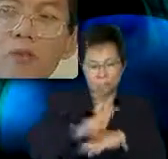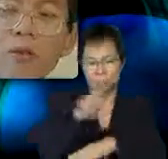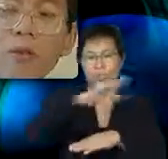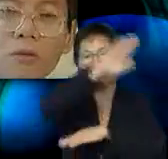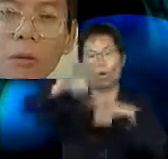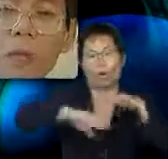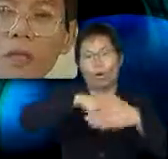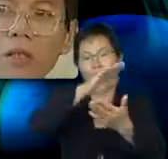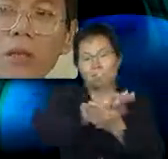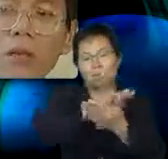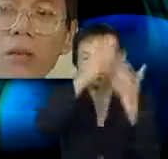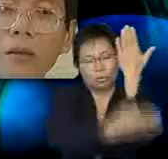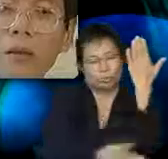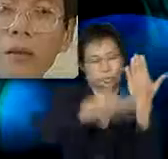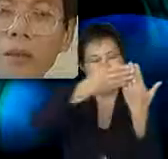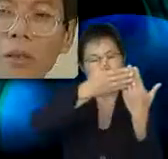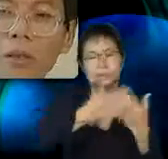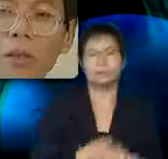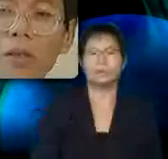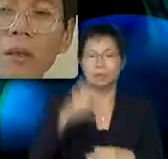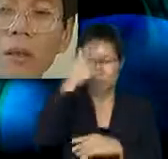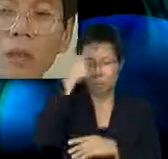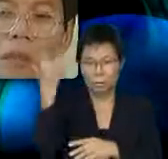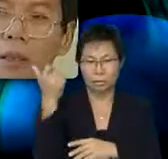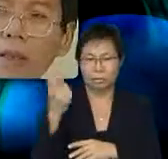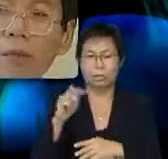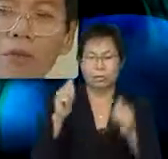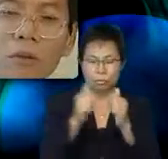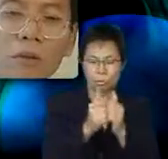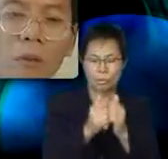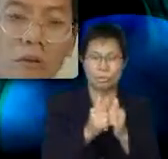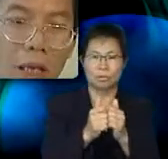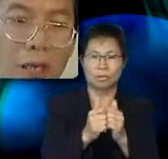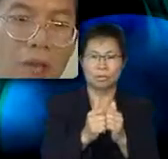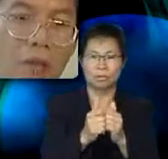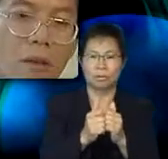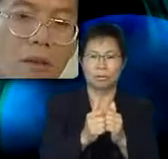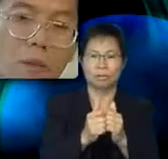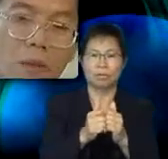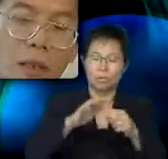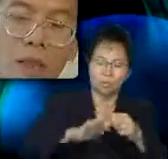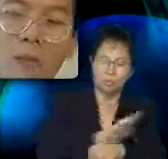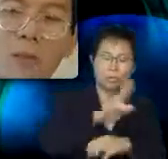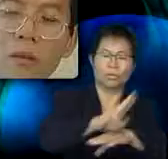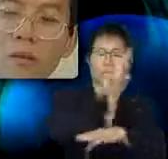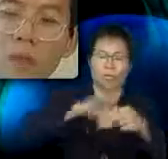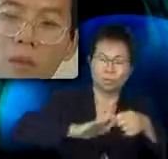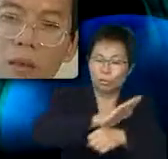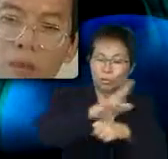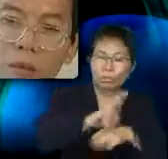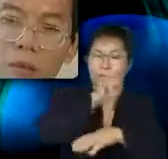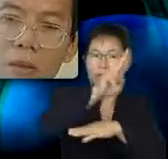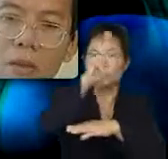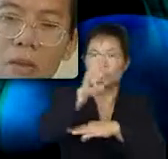all the schools throughout Malaysia, because with the full utilization of the